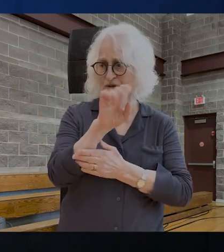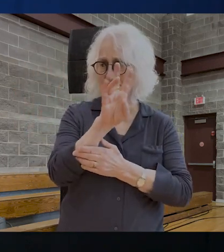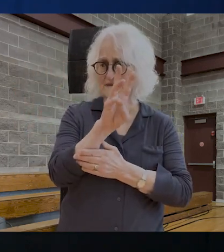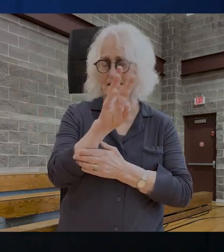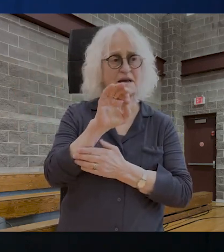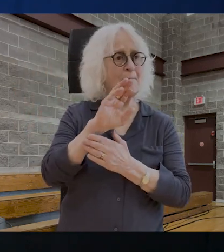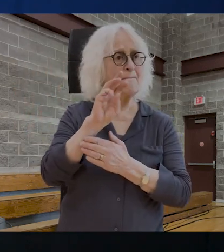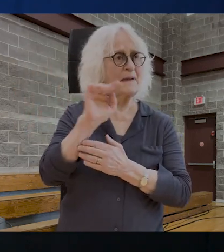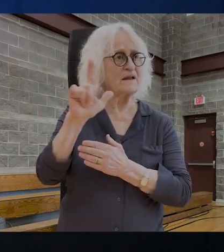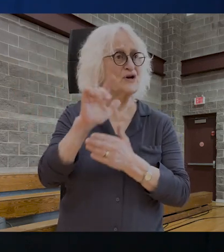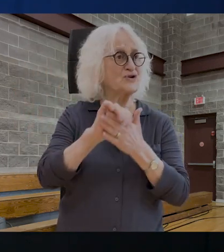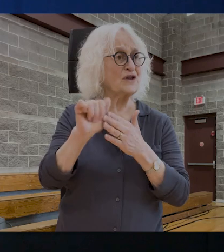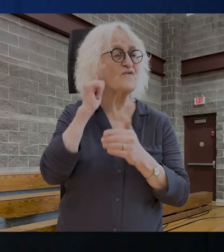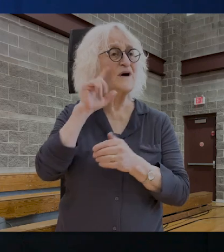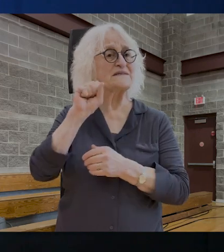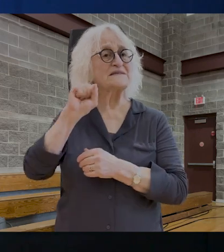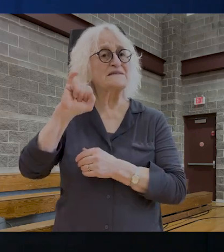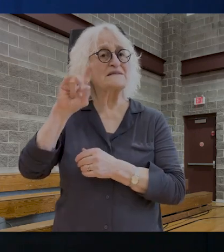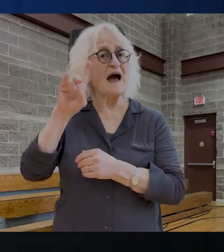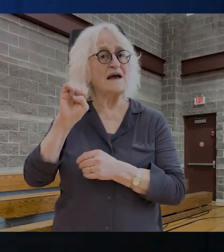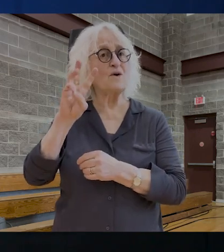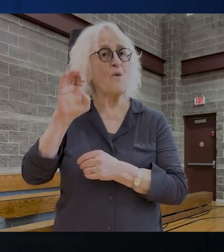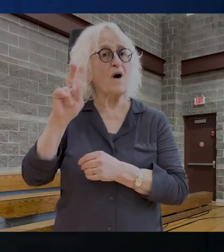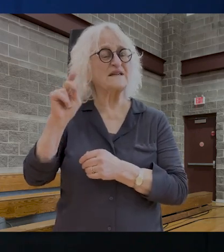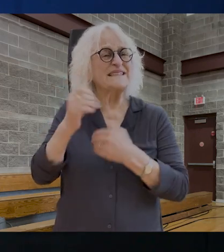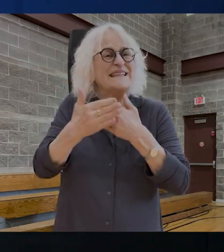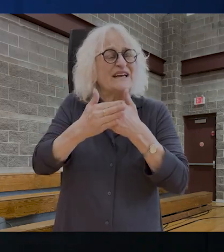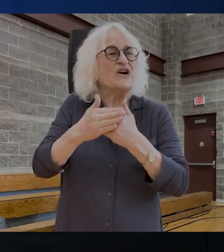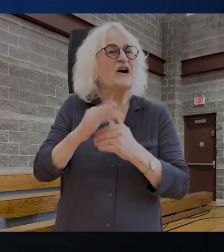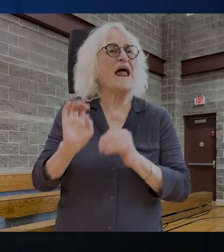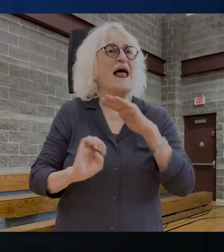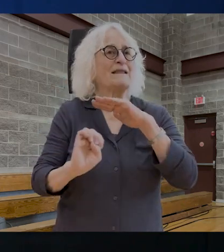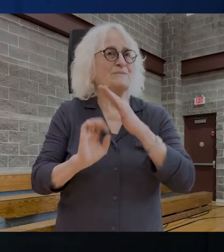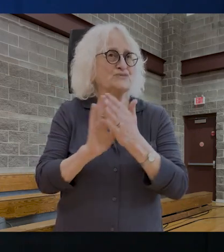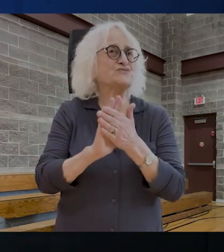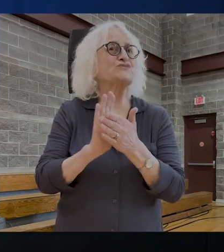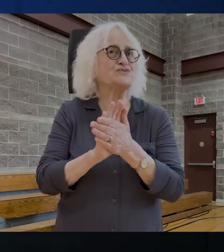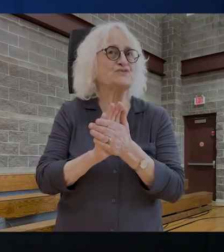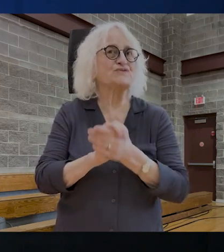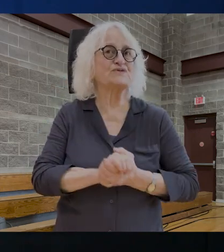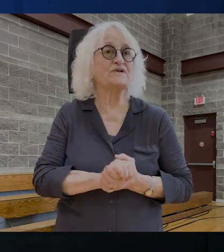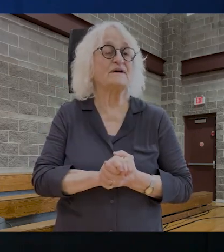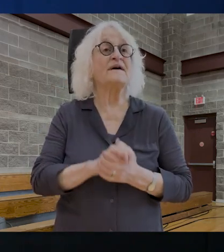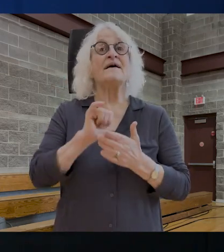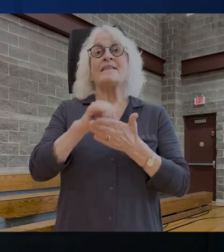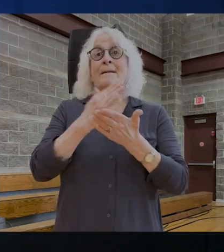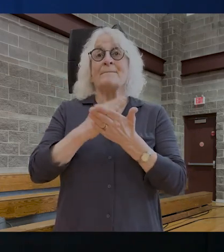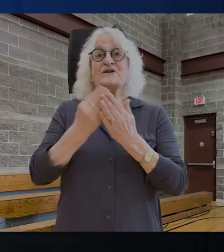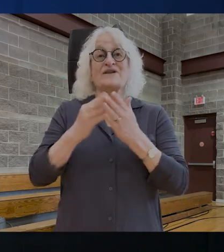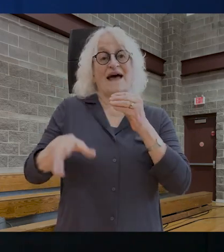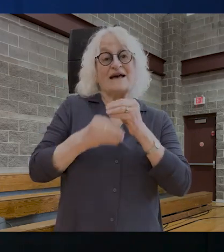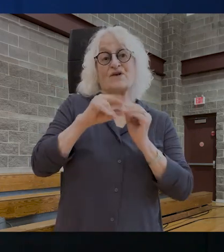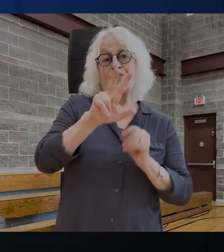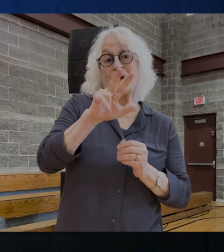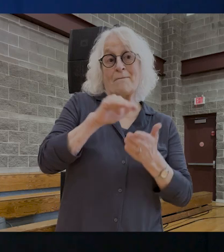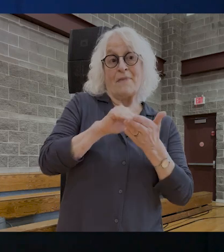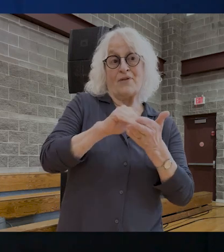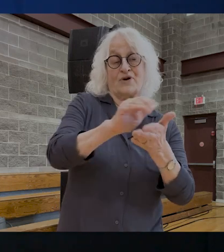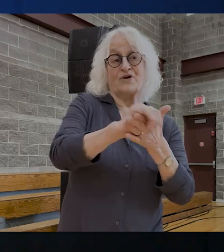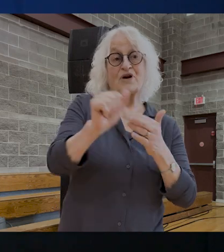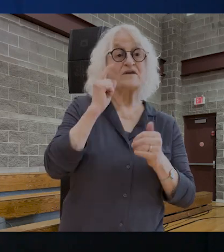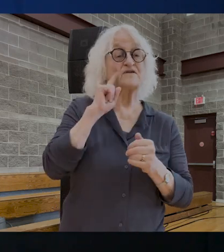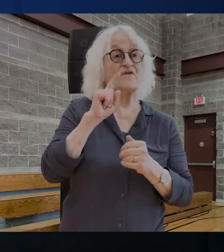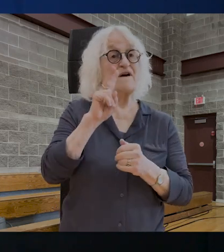million in sidewalks focused around elementary schools. This budget adds $3 million for